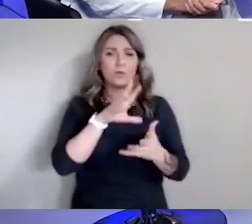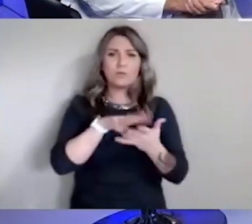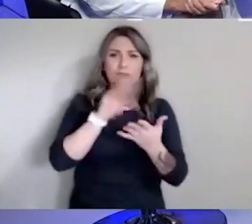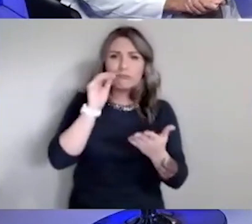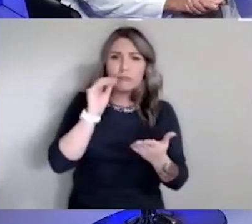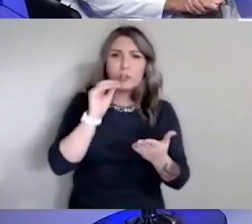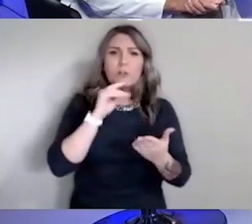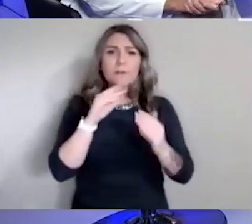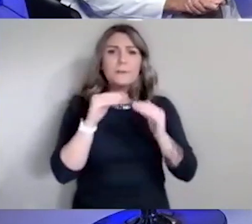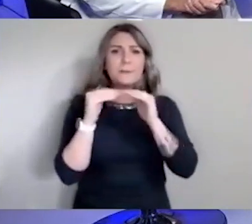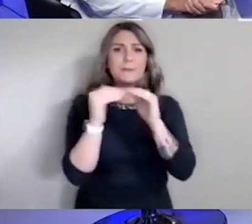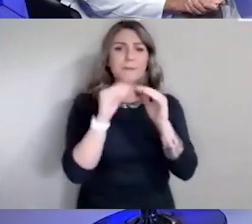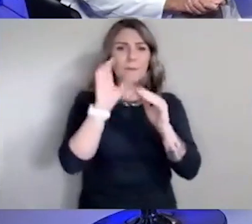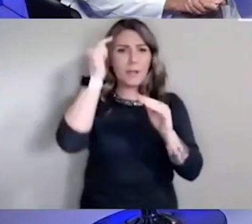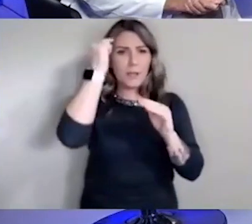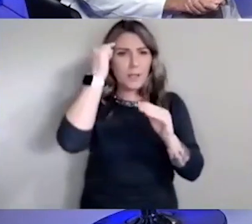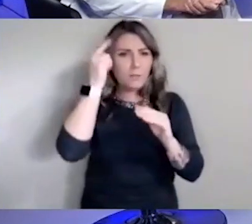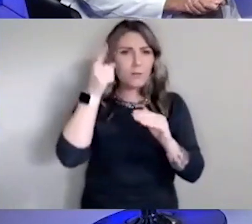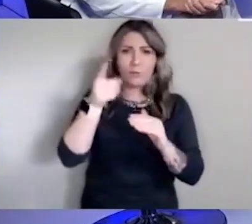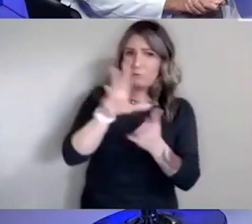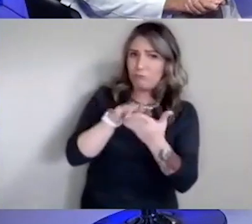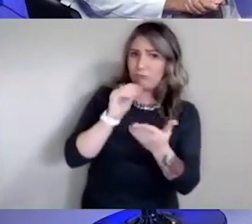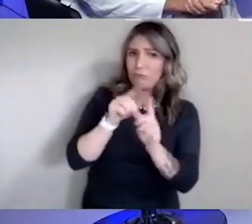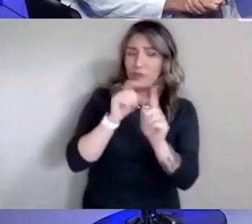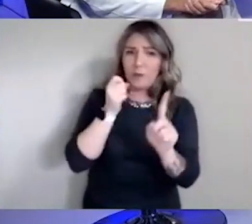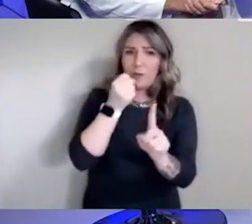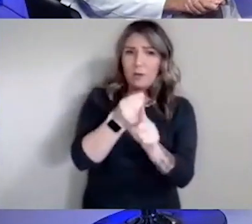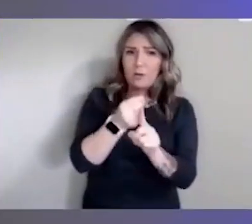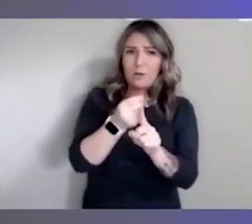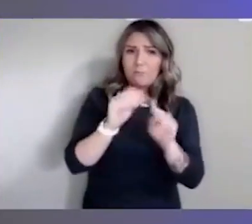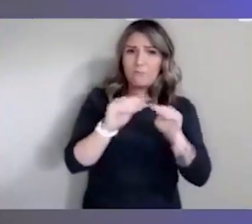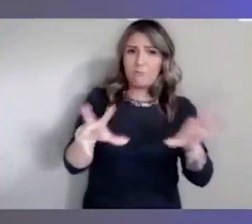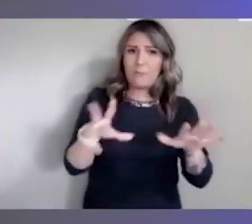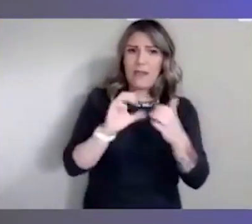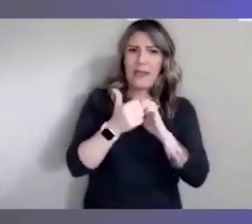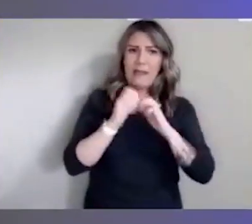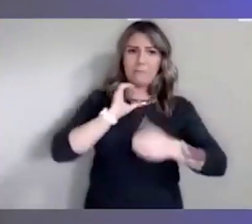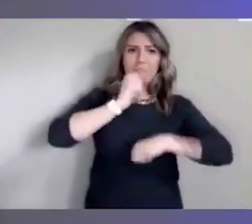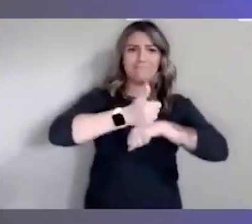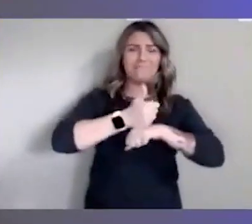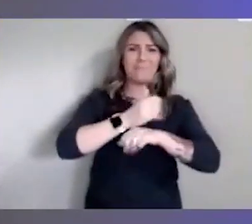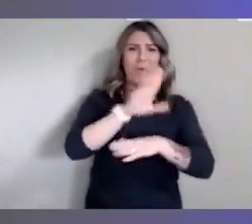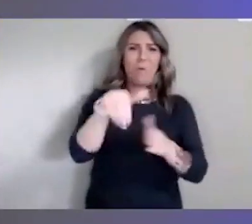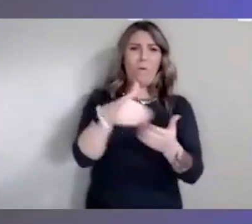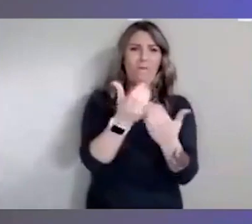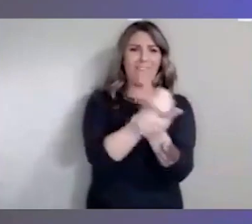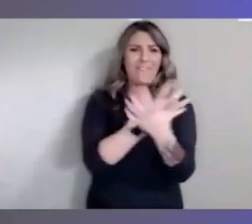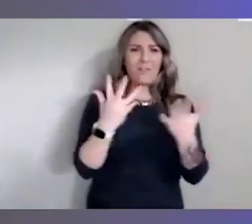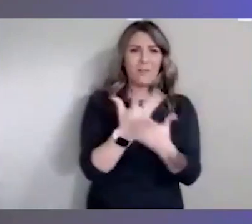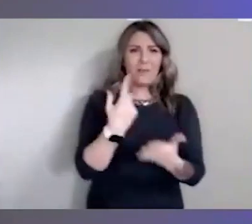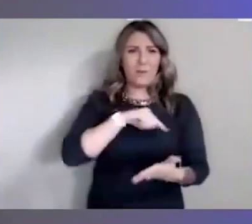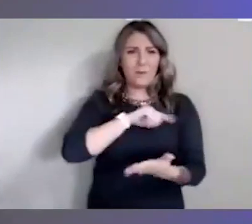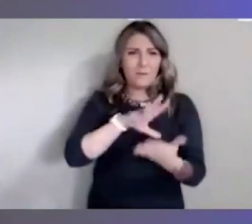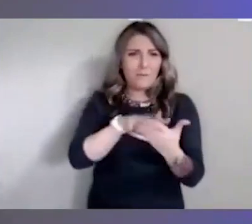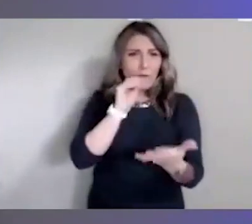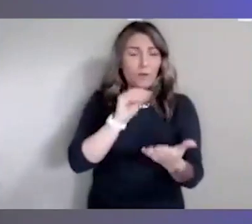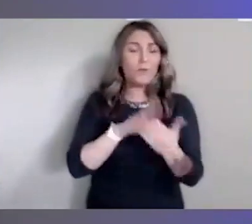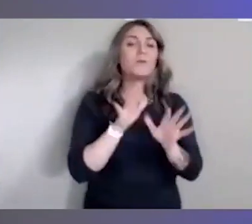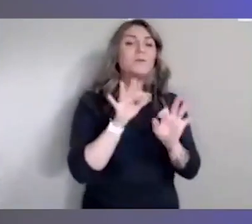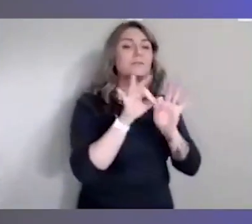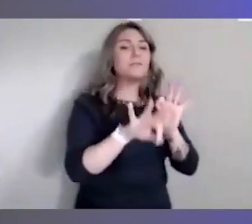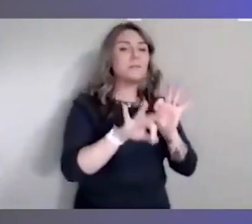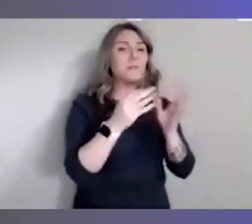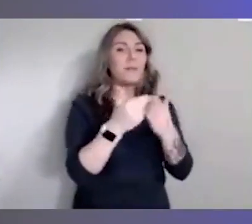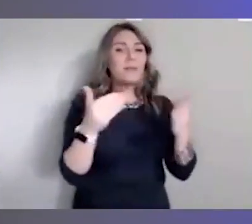you've learned from this pandemic, and how are we going to implement those lessons? Well, the simple things, and I remember when this first